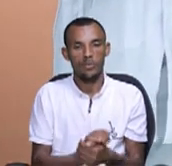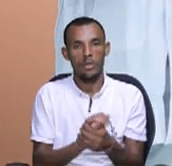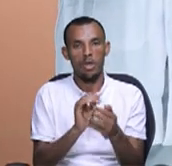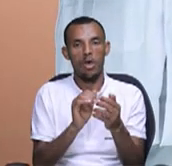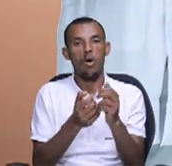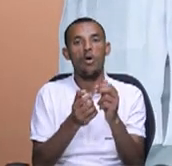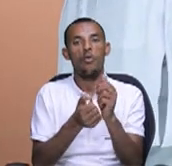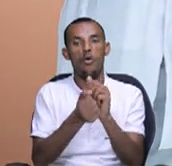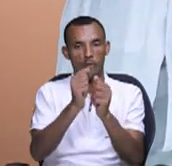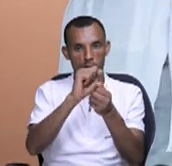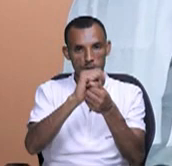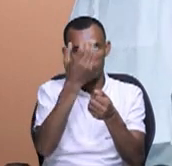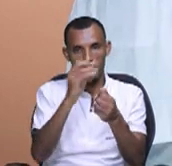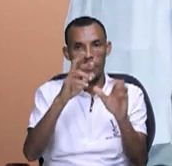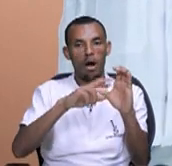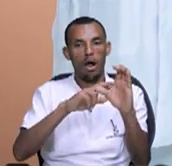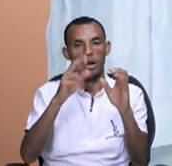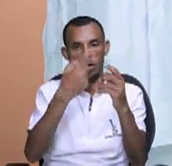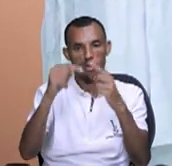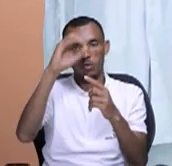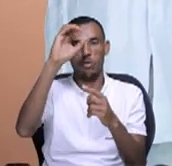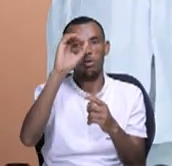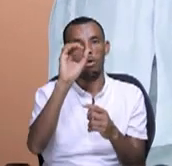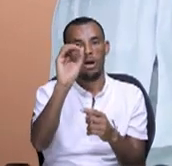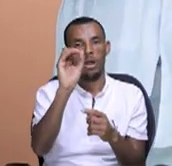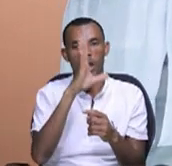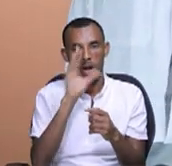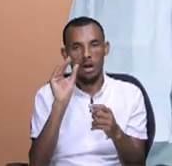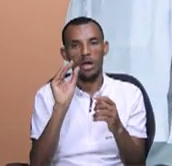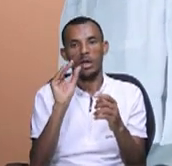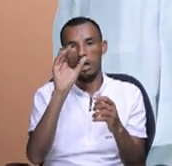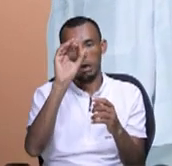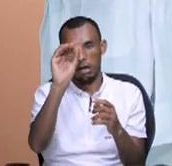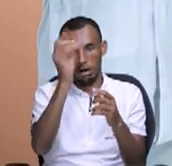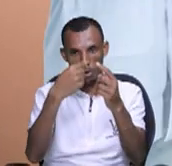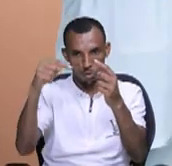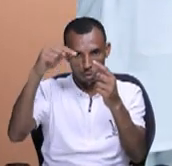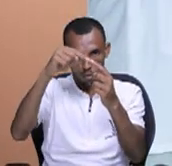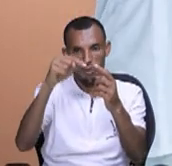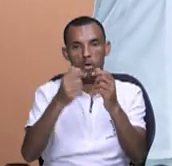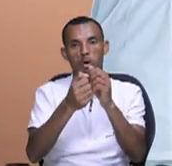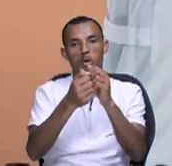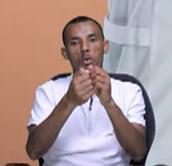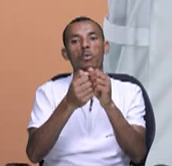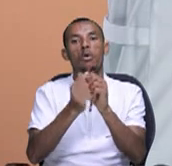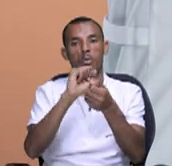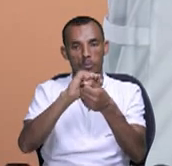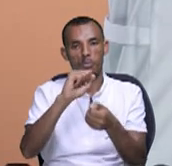conversion of radian to degree and degree to radian. The first rule